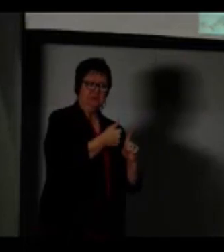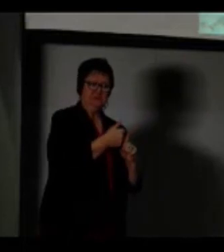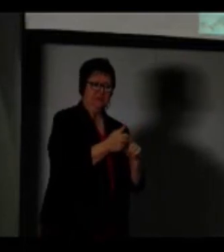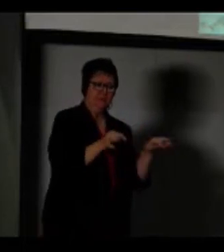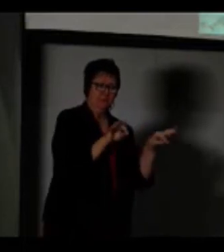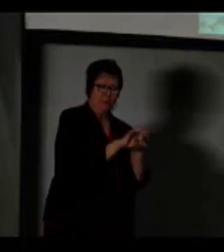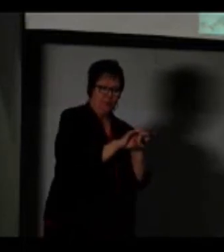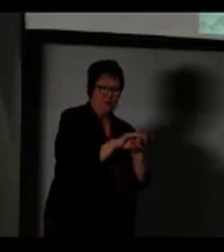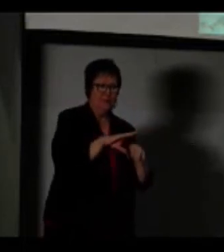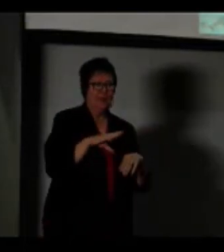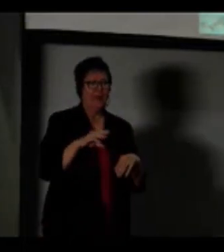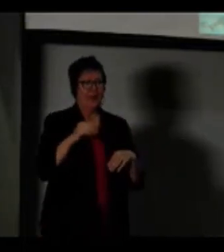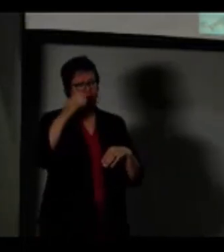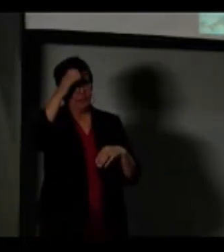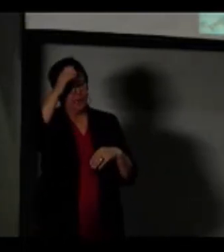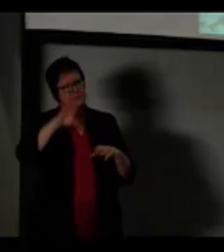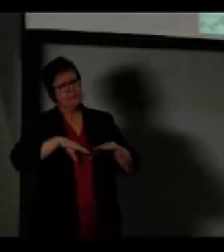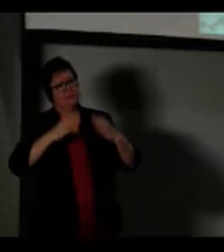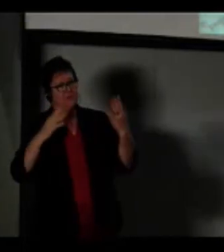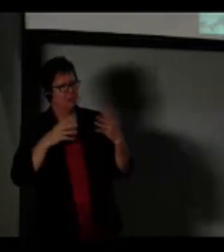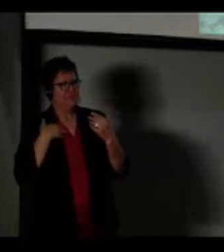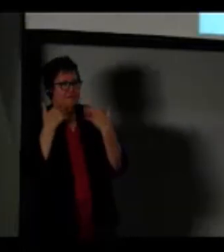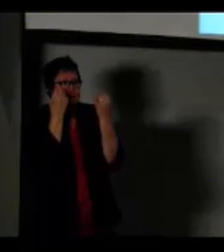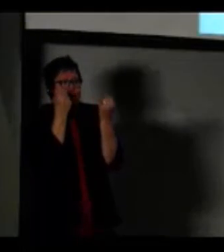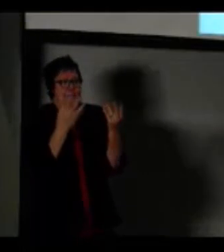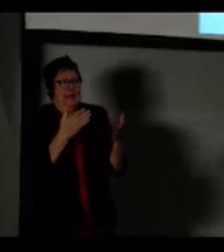all of these partners are signing on to open.